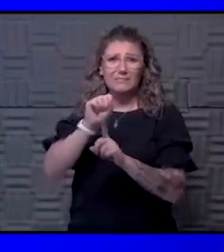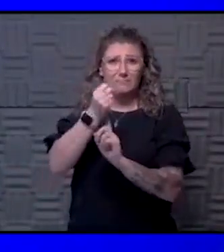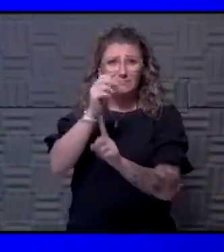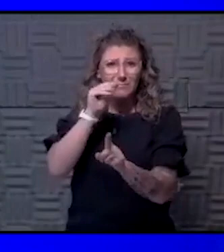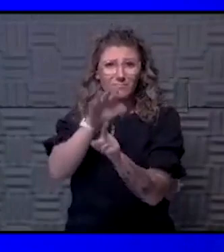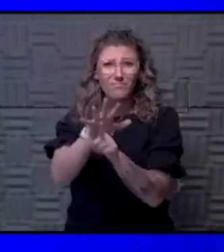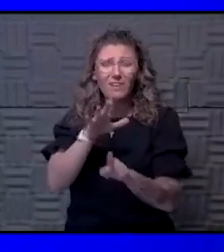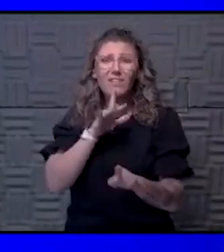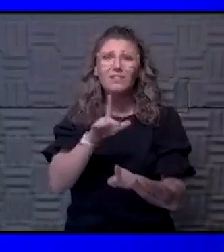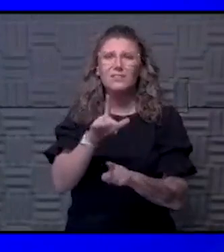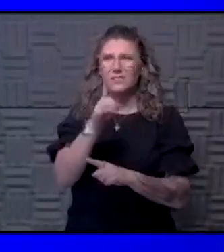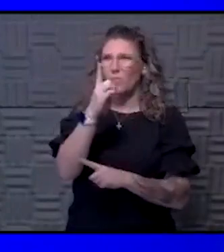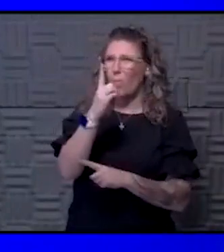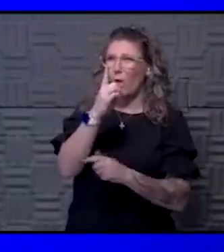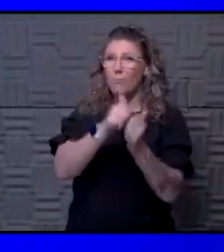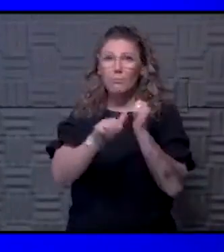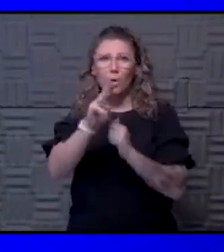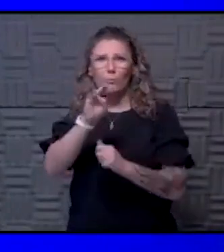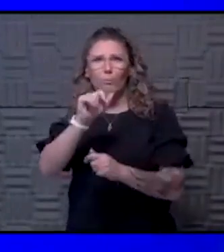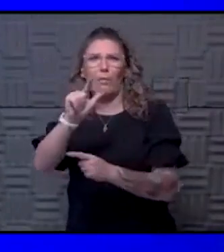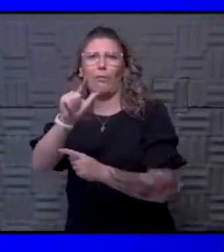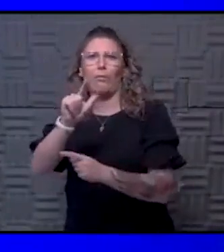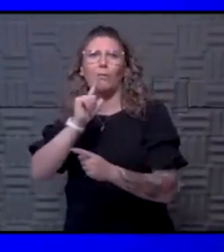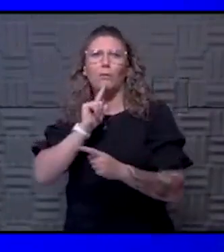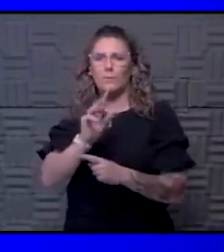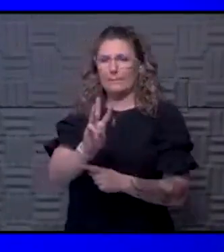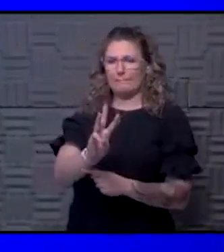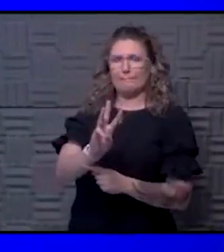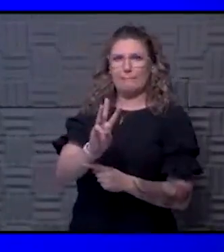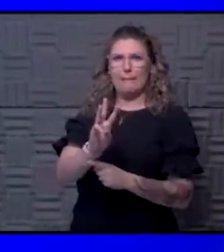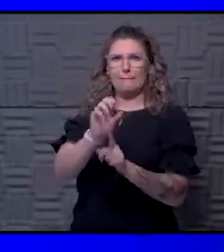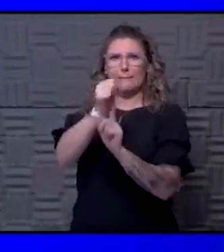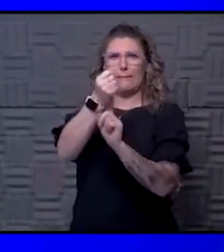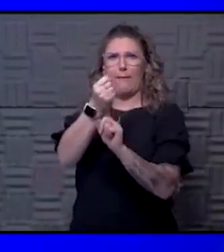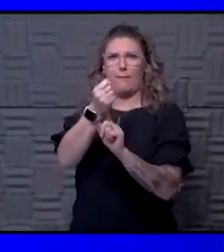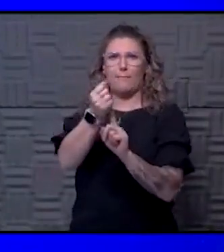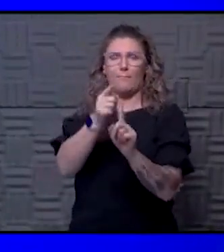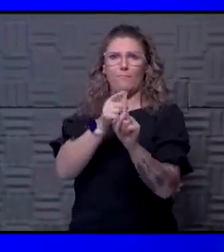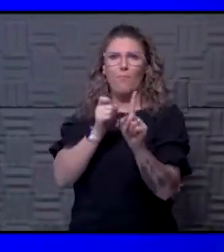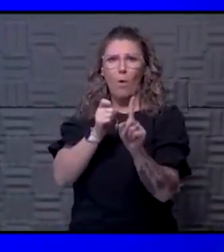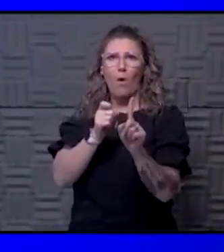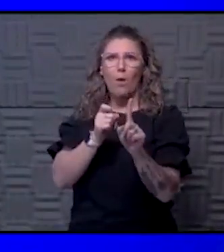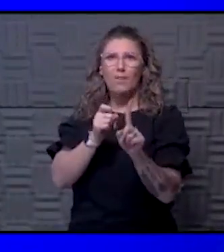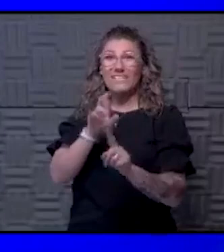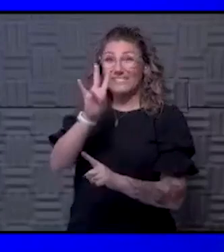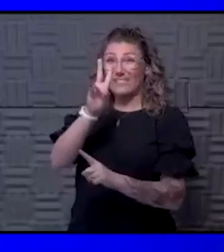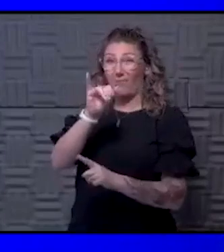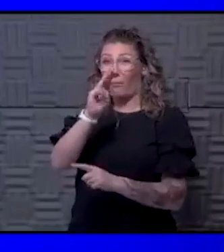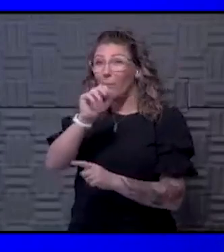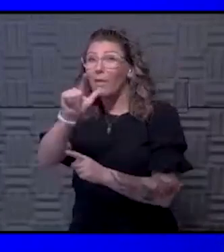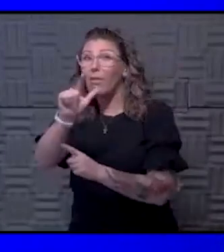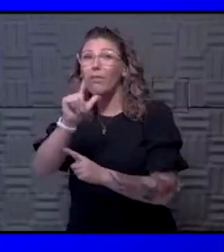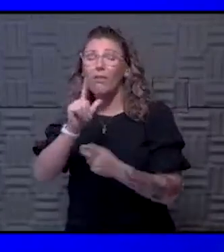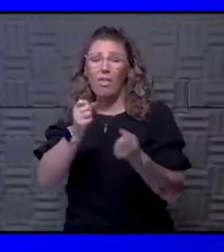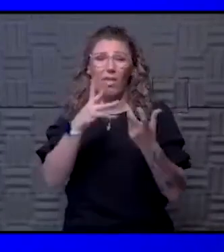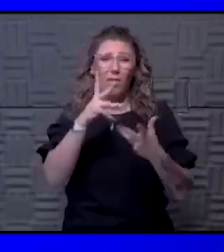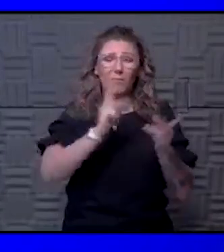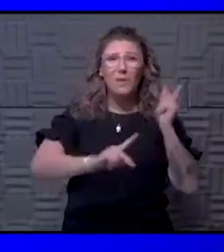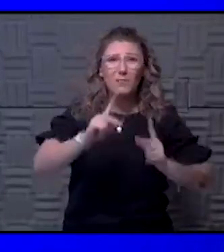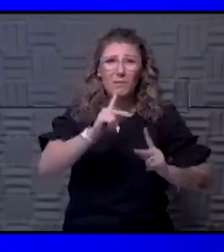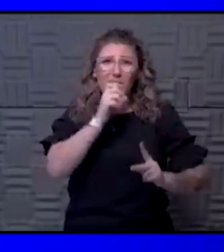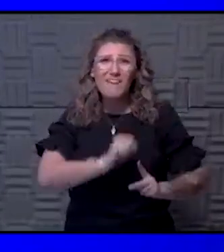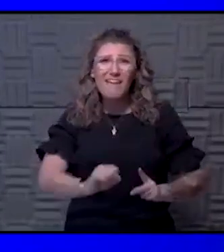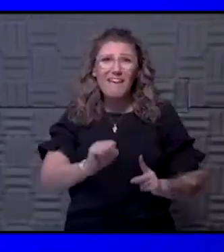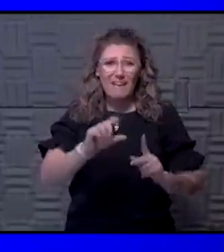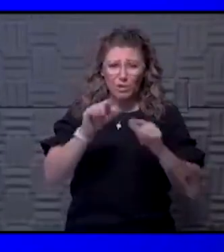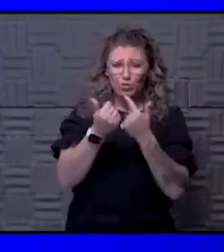1 million, basically, 6 cases and almost 7 million. How many people in that age group of which those side effects occurred, that 18 to